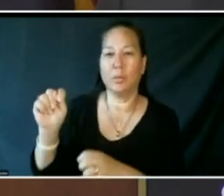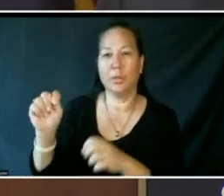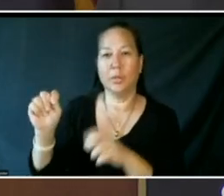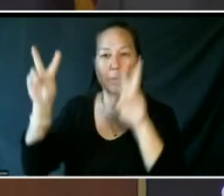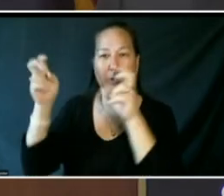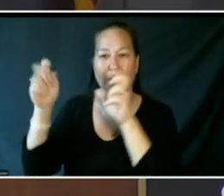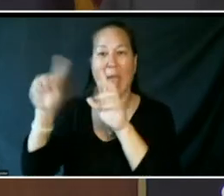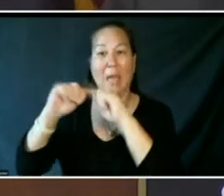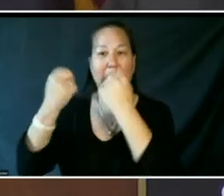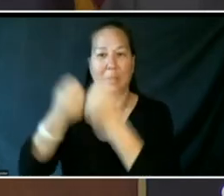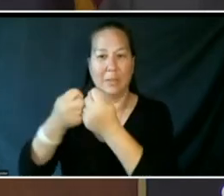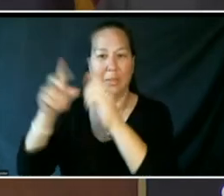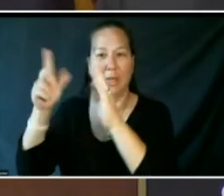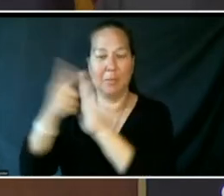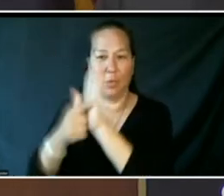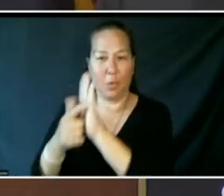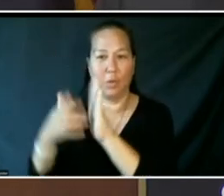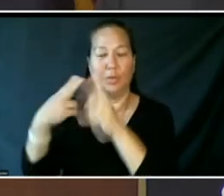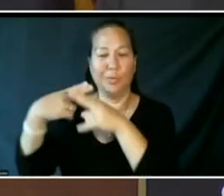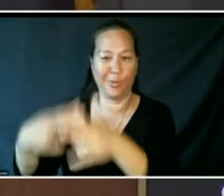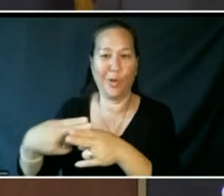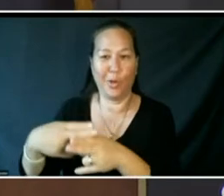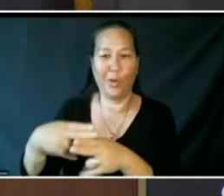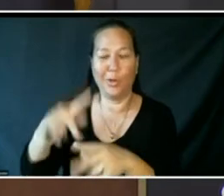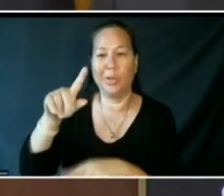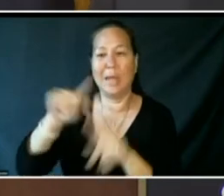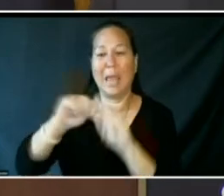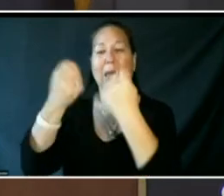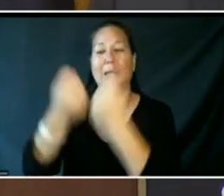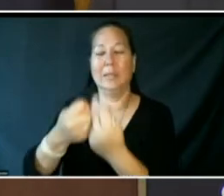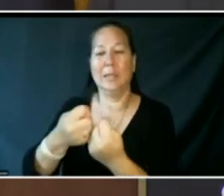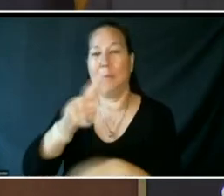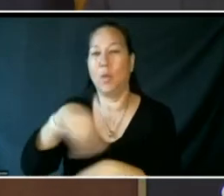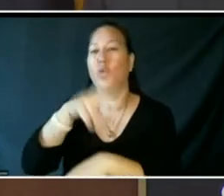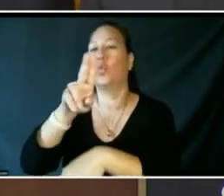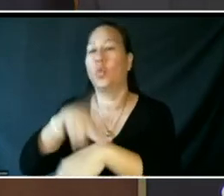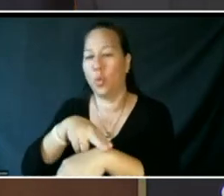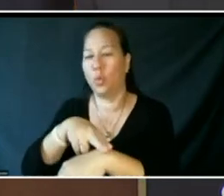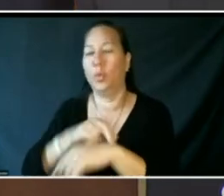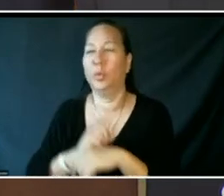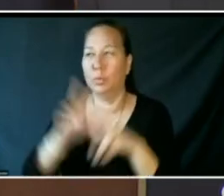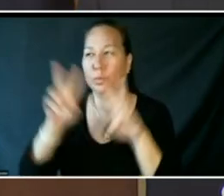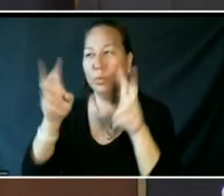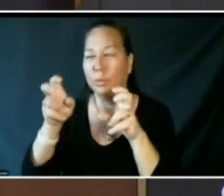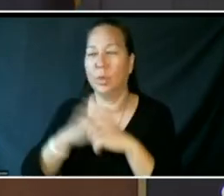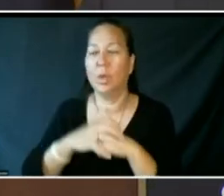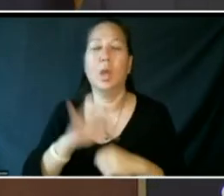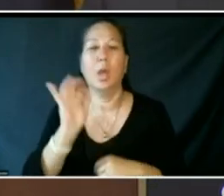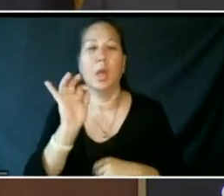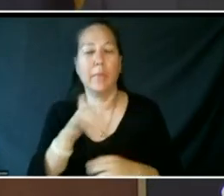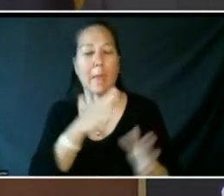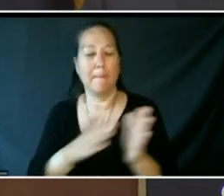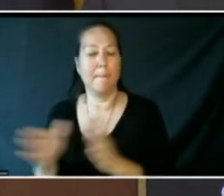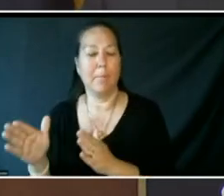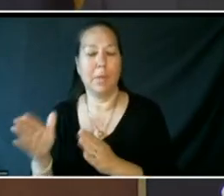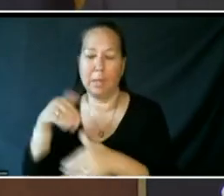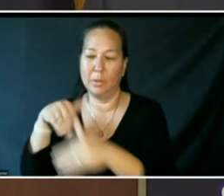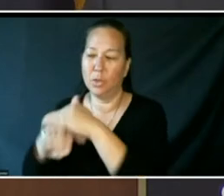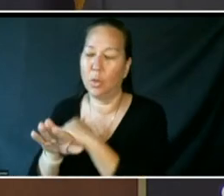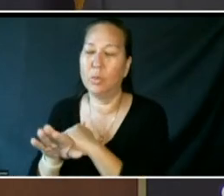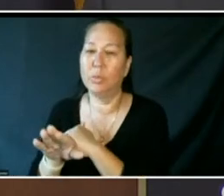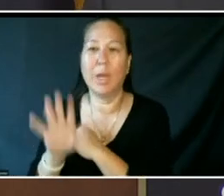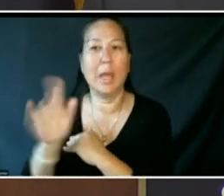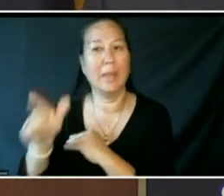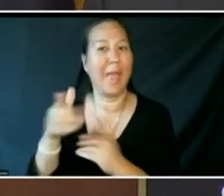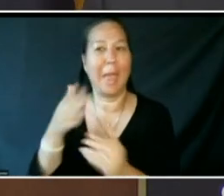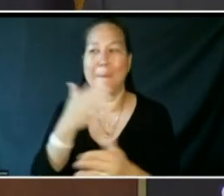away rather than participate in the plan. And his own White House counsel's office said that the plan was not legally